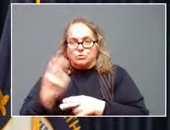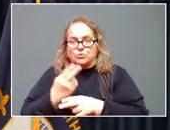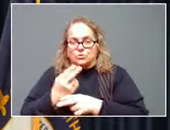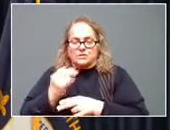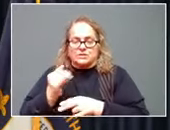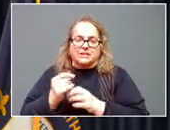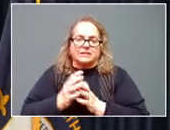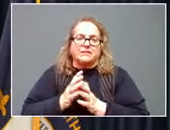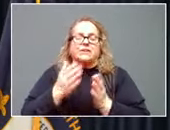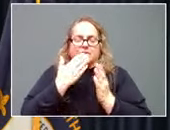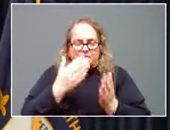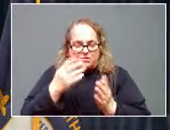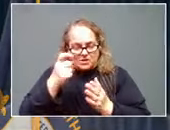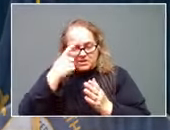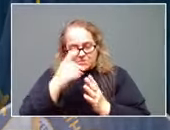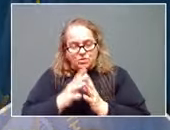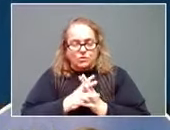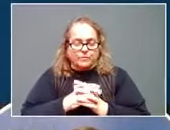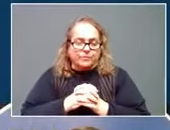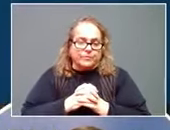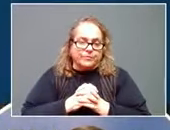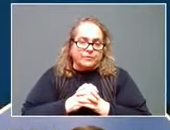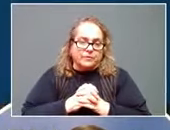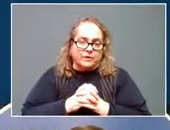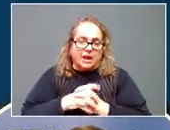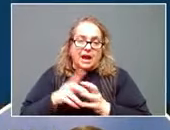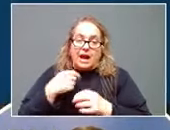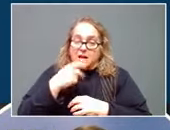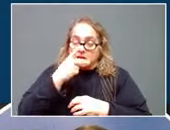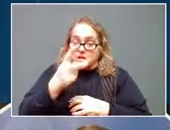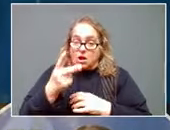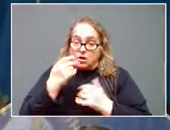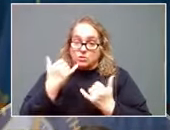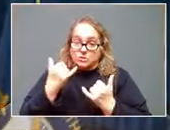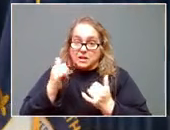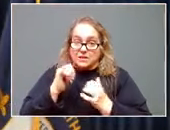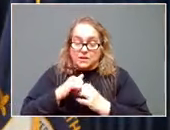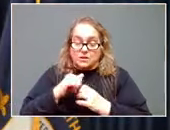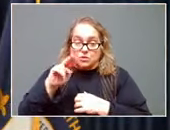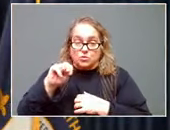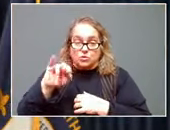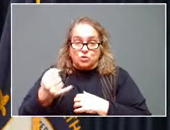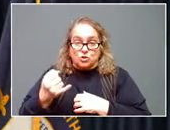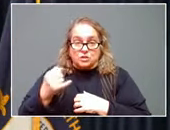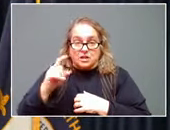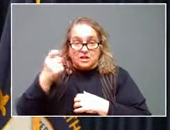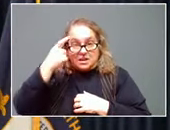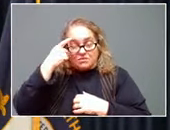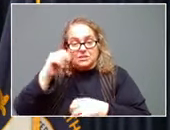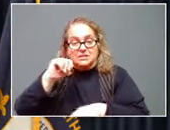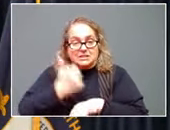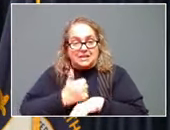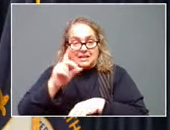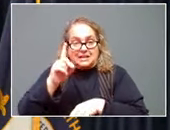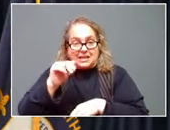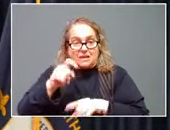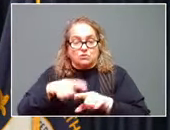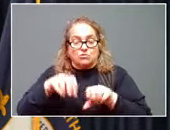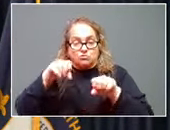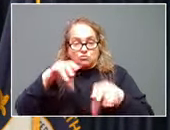Thank you, Governor. So I saw today that the New Jersey governor had set a date to drop mask mandates in